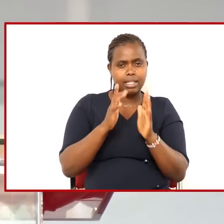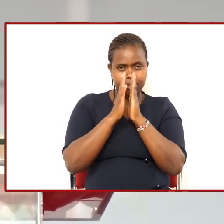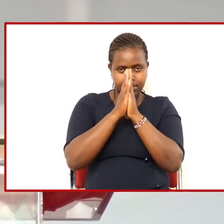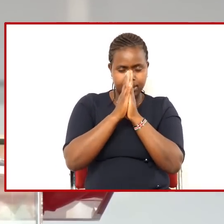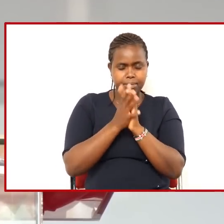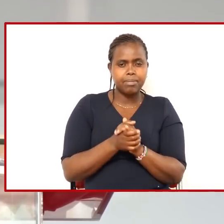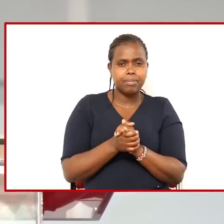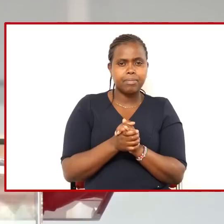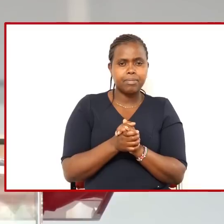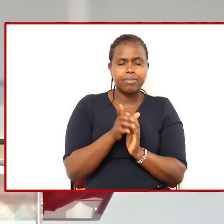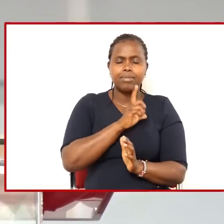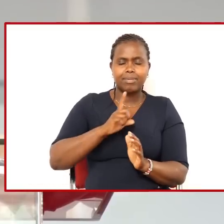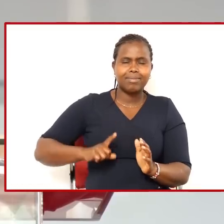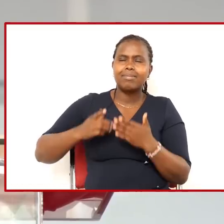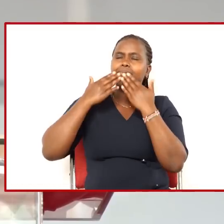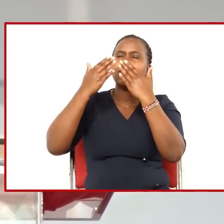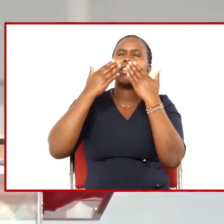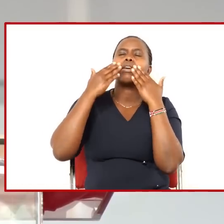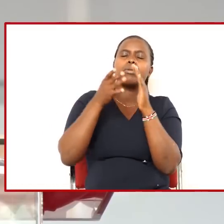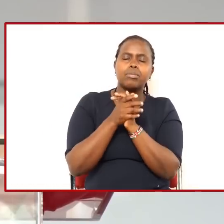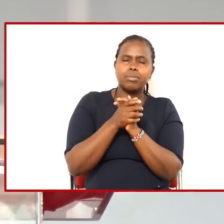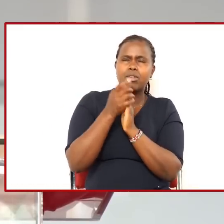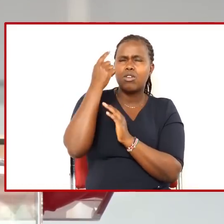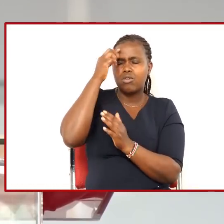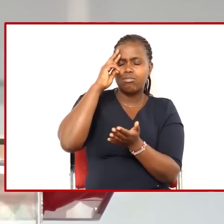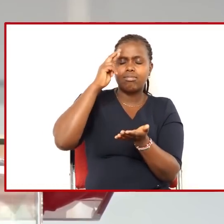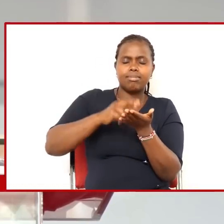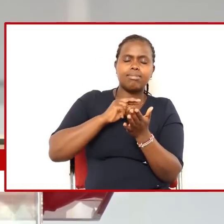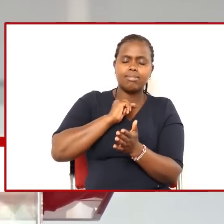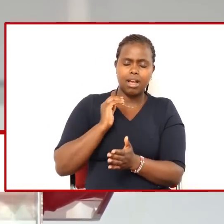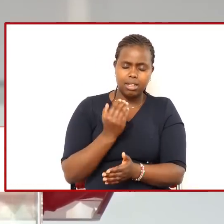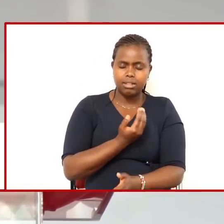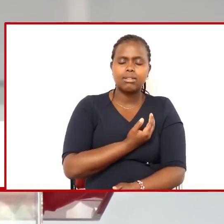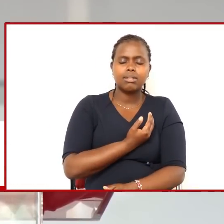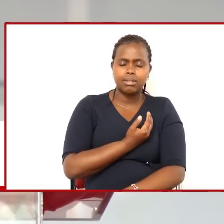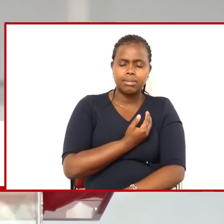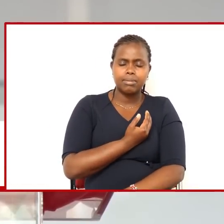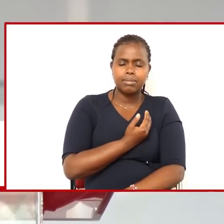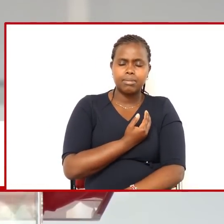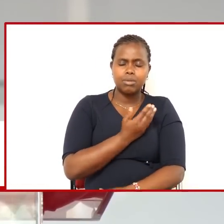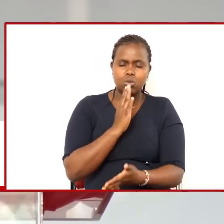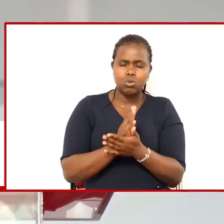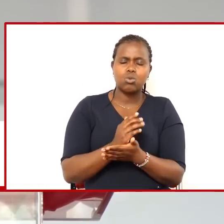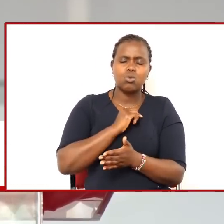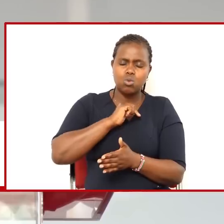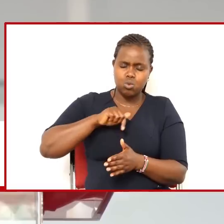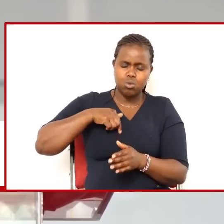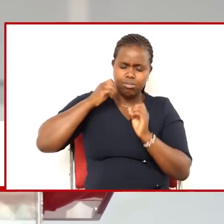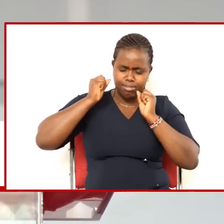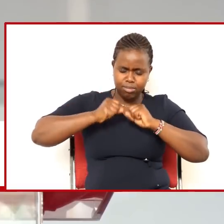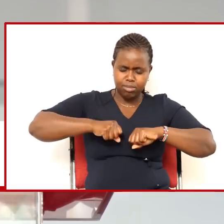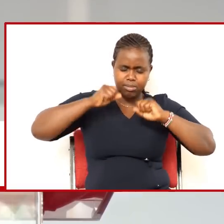pray. Lord, thank you for reminding us that we can still